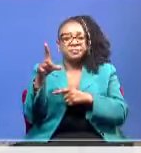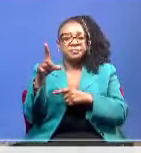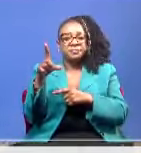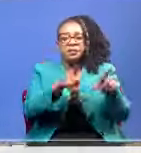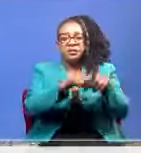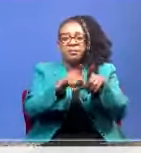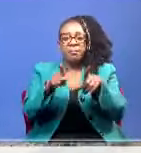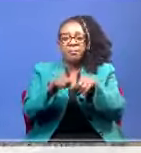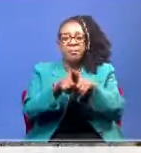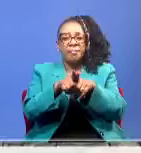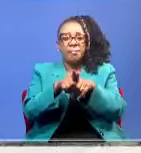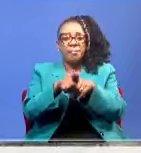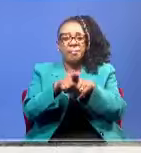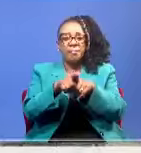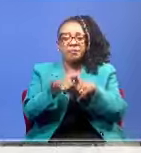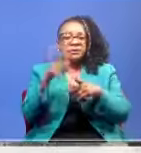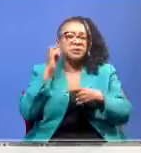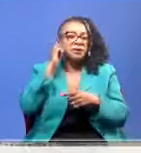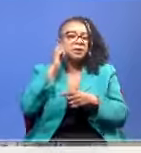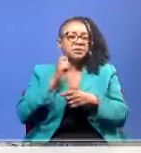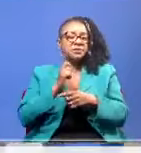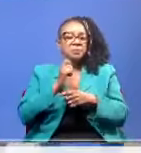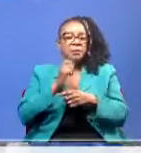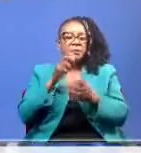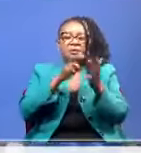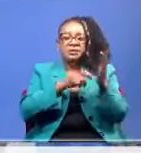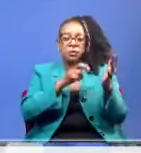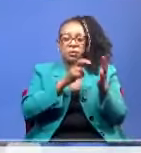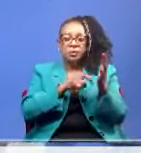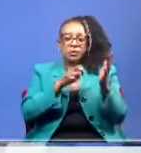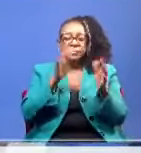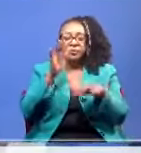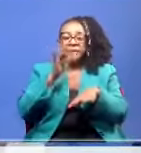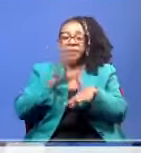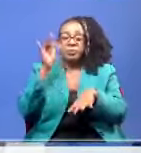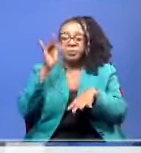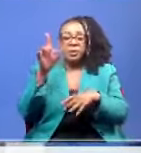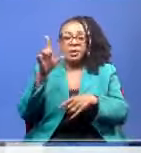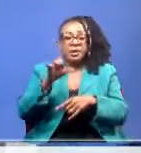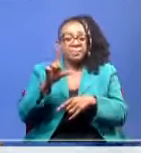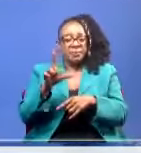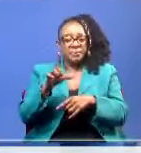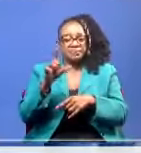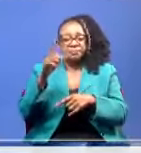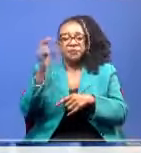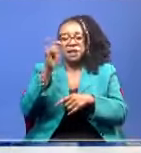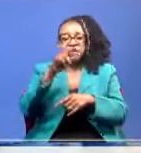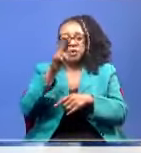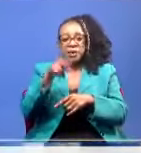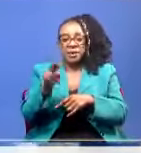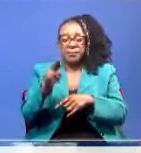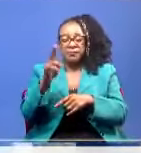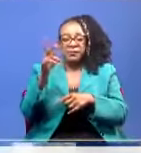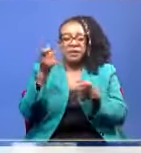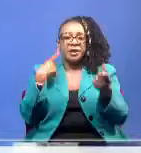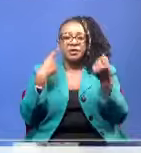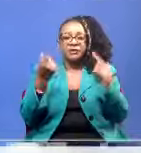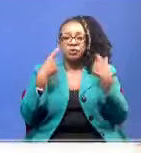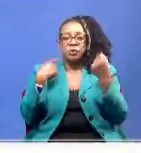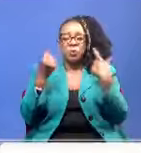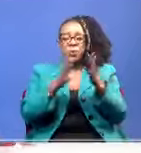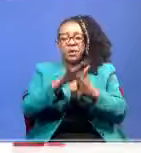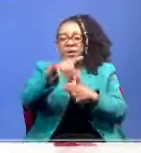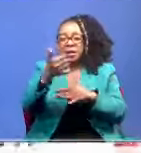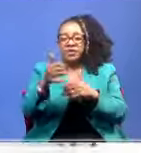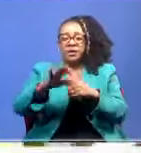Similar protests were witnessed in Nandi, Machakos, Embu, Laikipia, Trans Nzoia, Kericho,